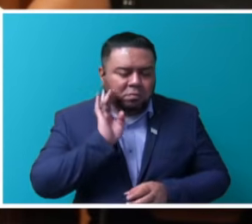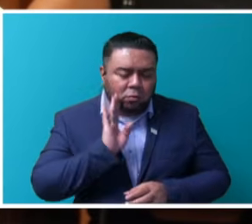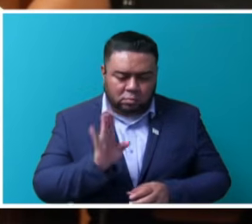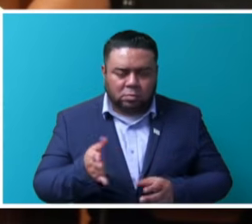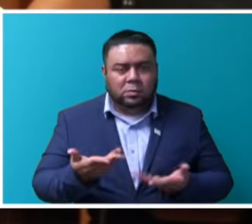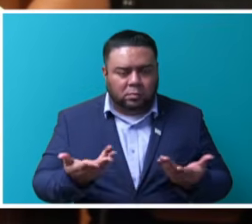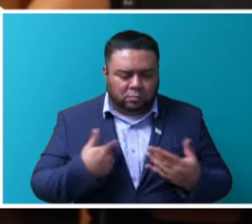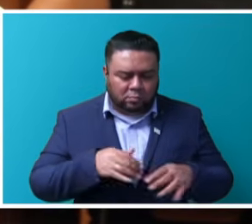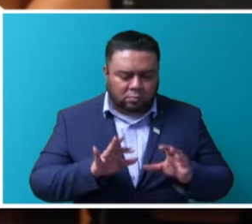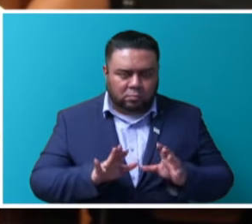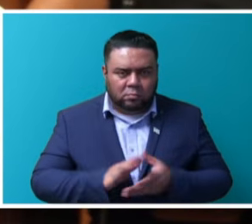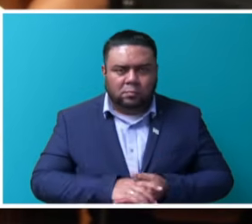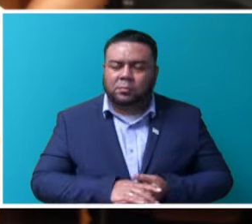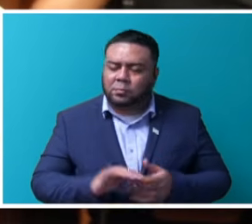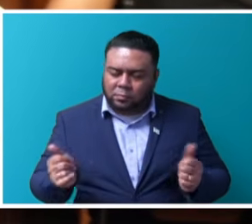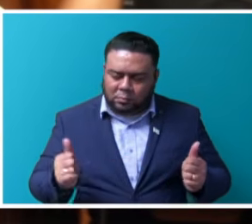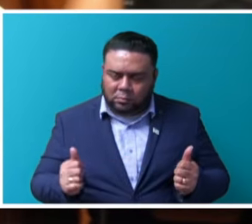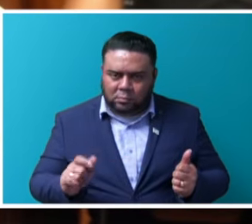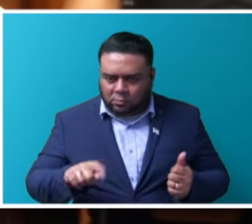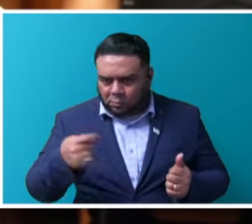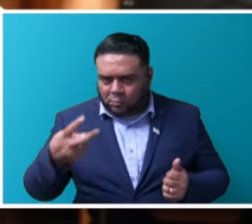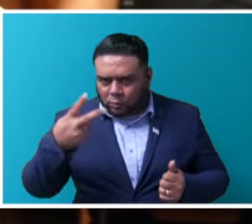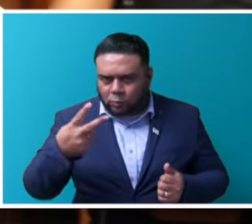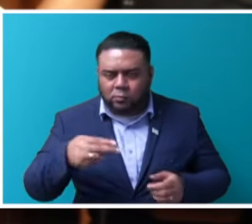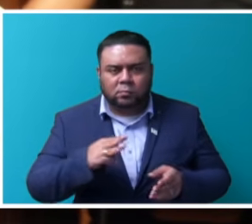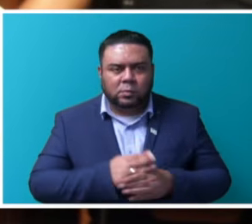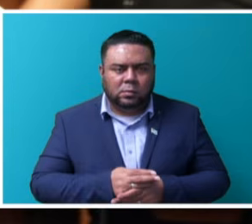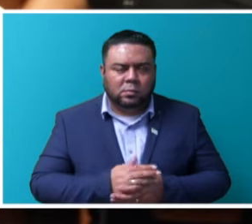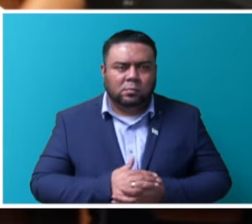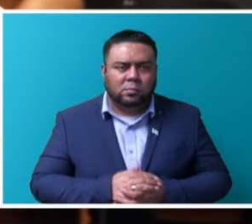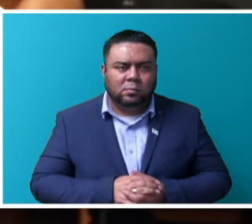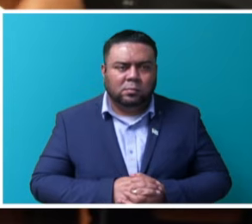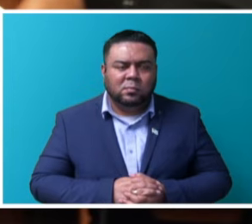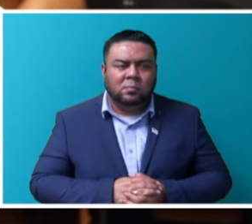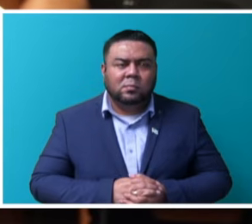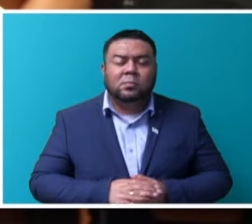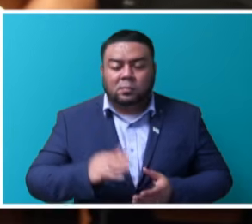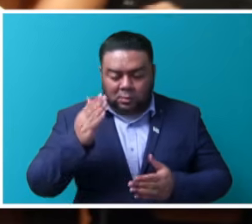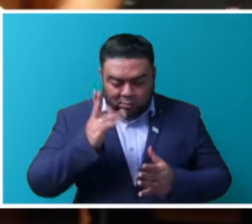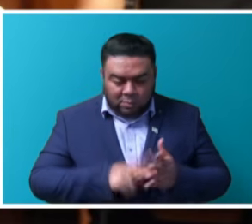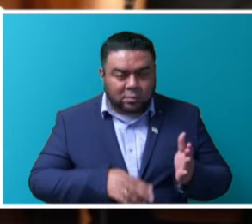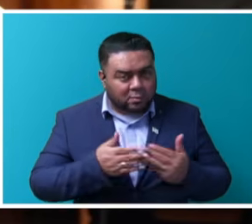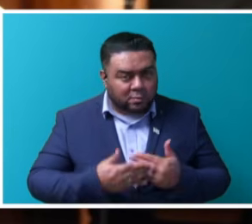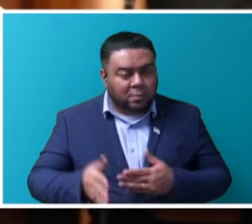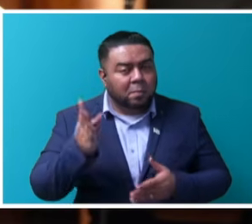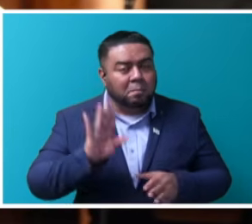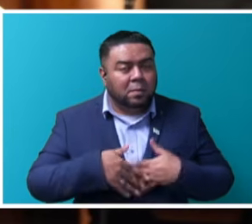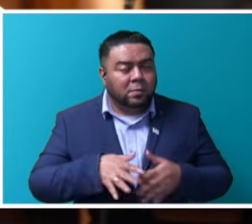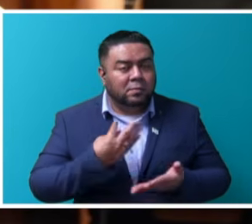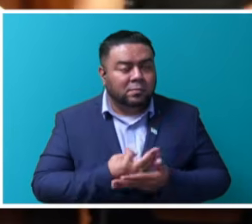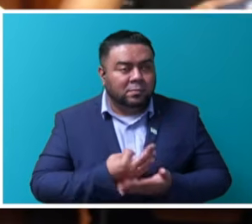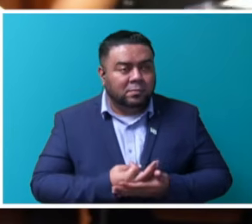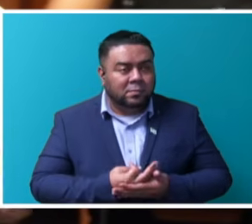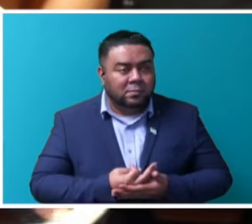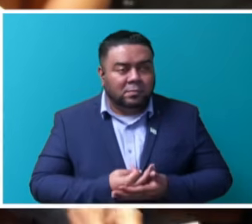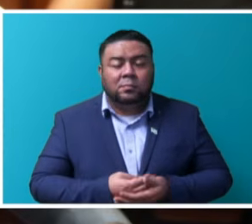Speaker. This should be completed in the next 12 months. Mr. Speaker, as part of the Public Financial Management Reform Agenda, the